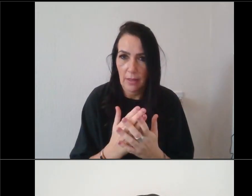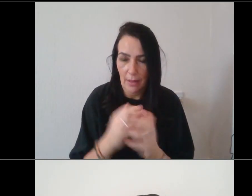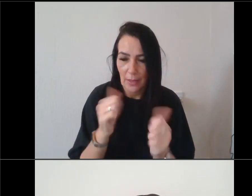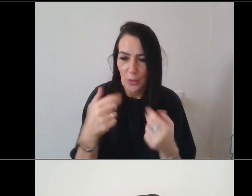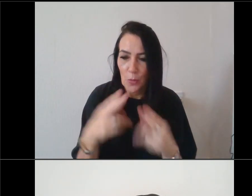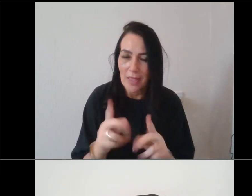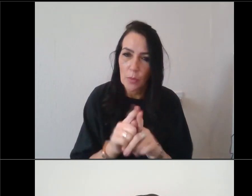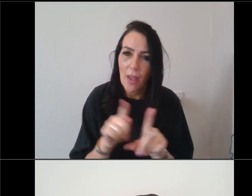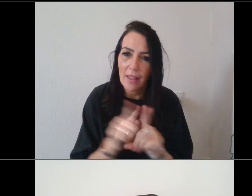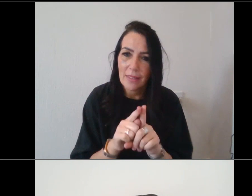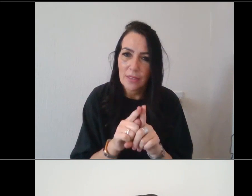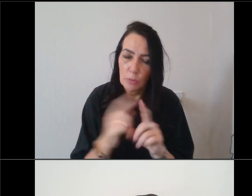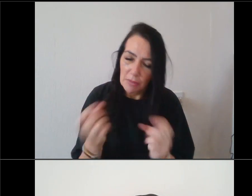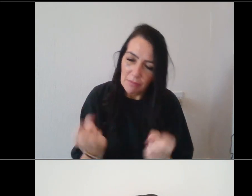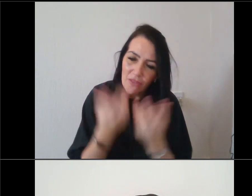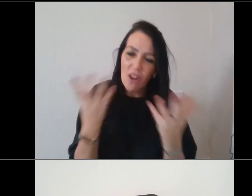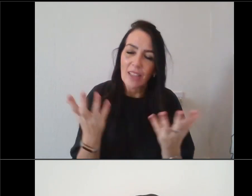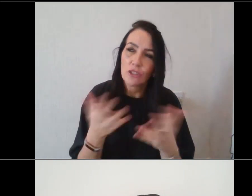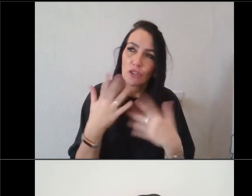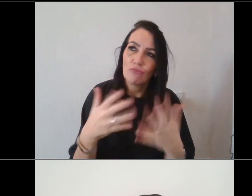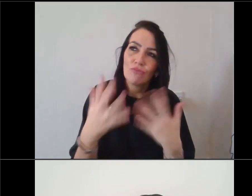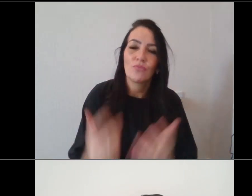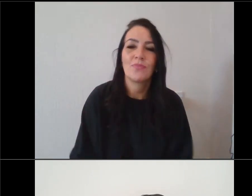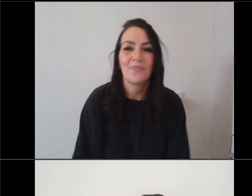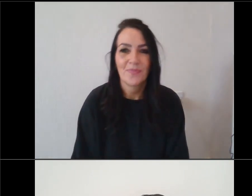just keep it fresh with everyone as well.